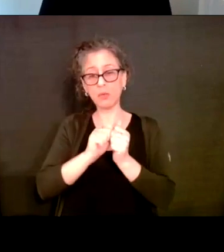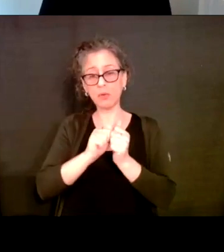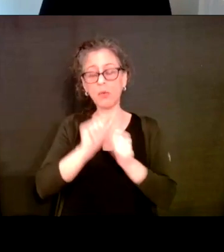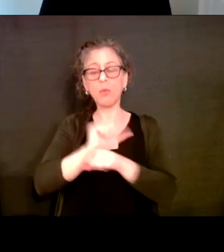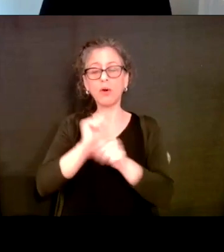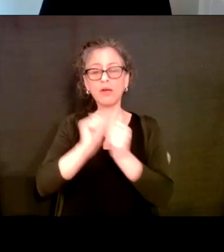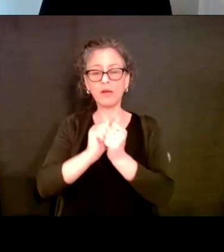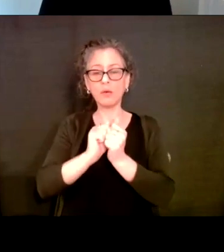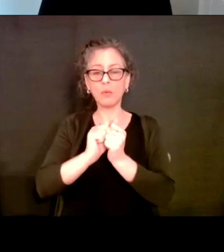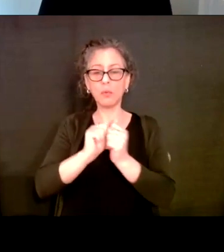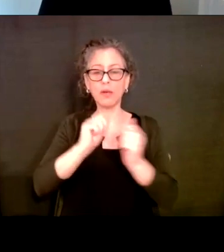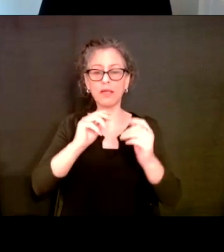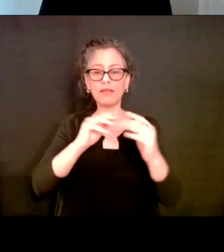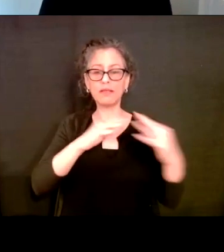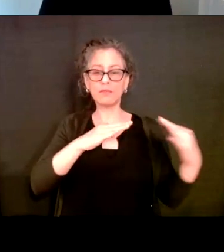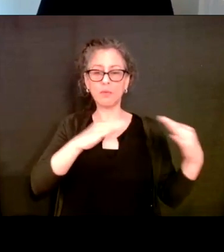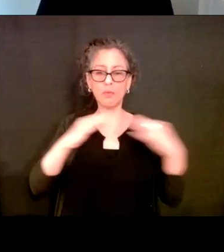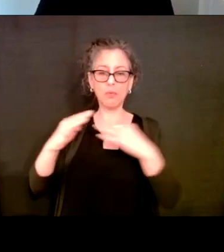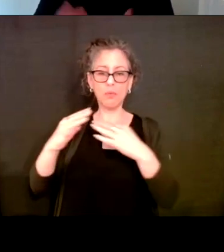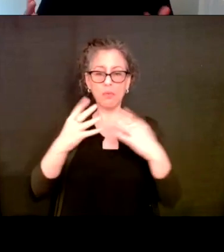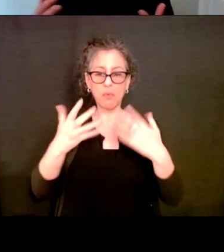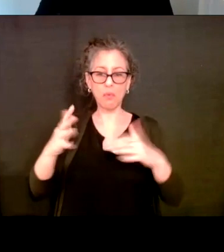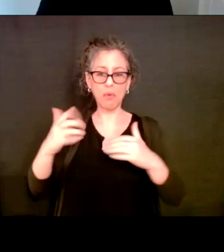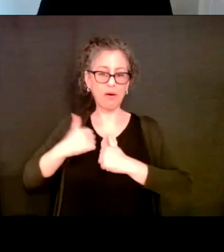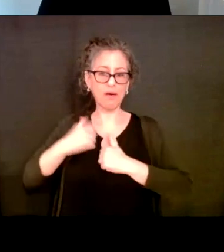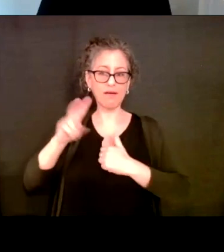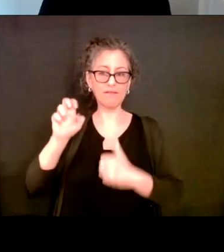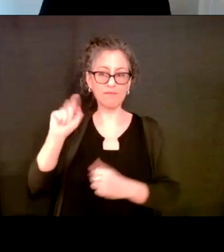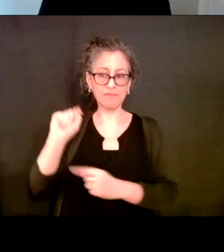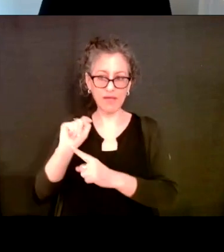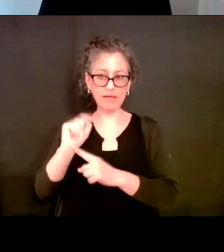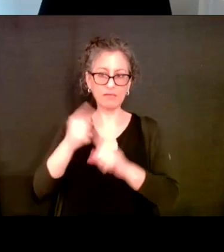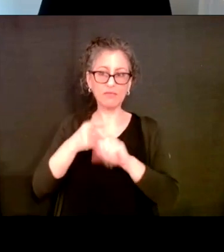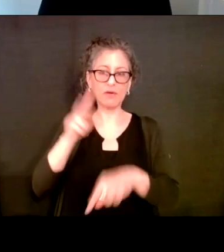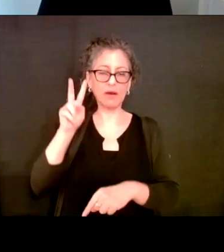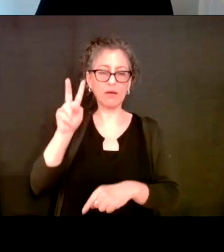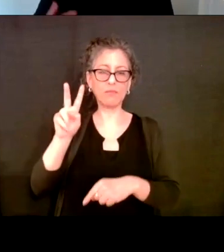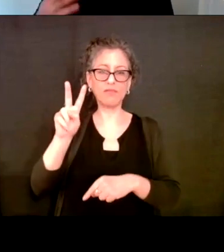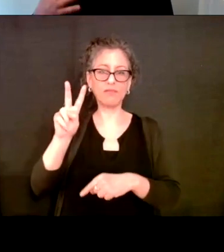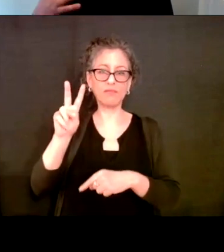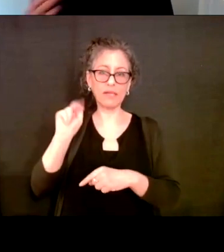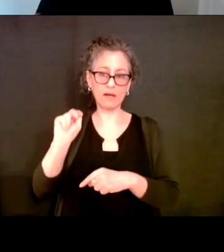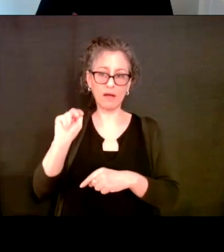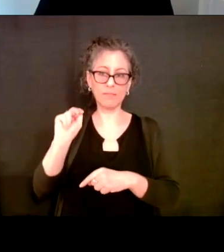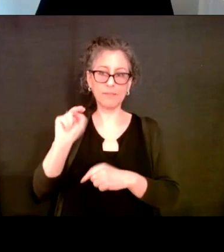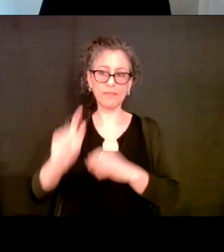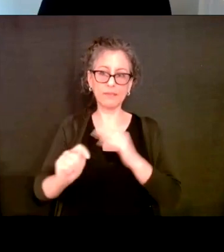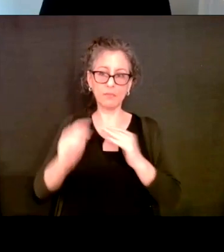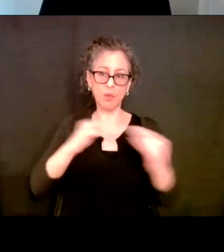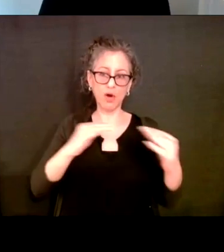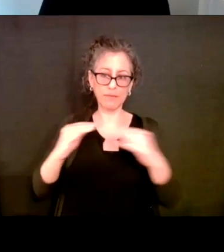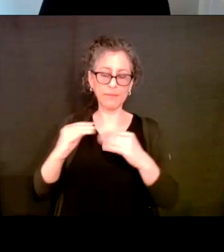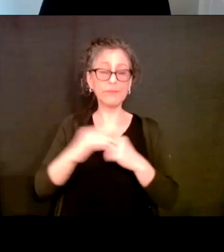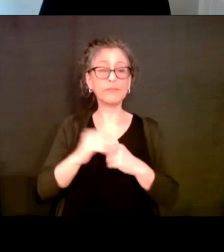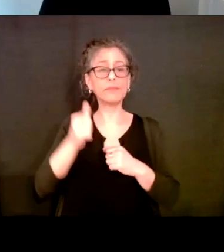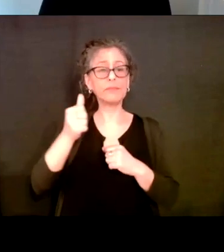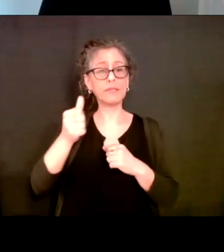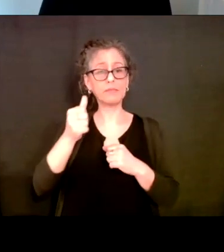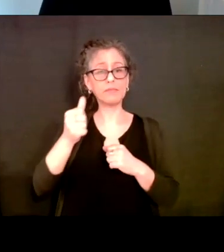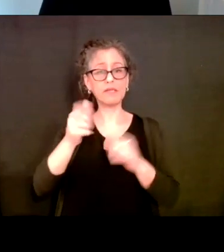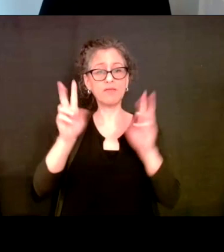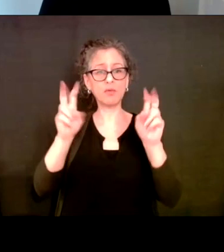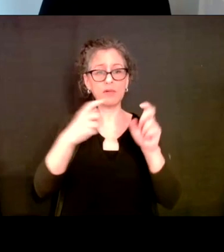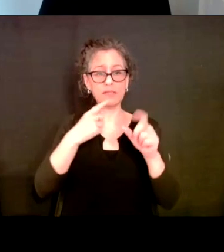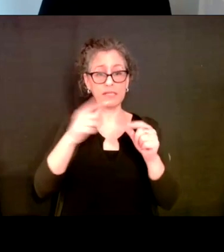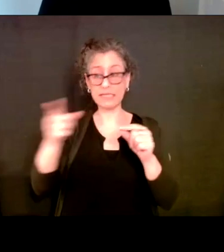War veterans. And on this slide, I capture this quote, and I figure if Dr. Bessel van der Kolk can say it, I can